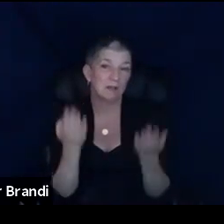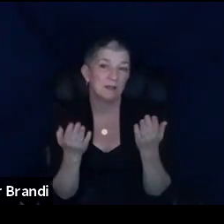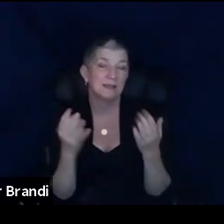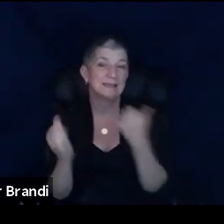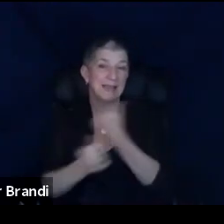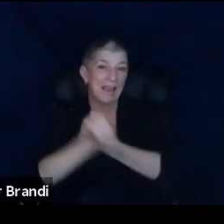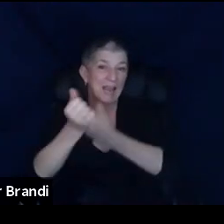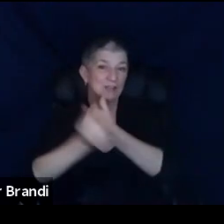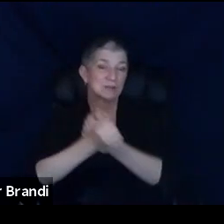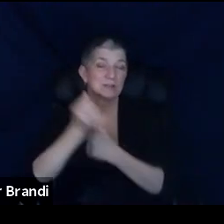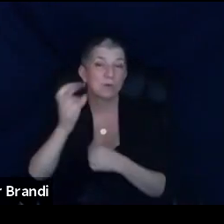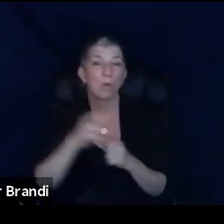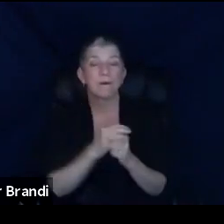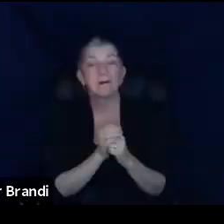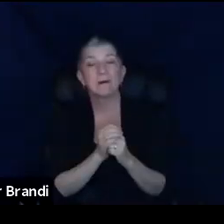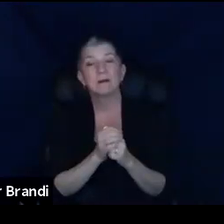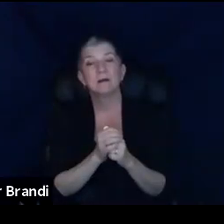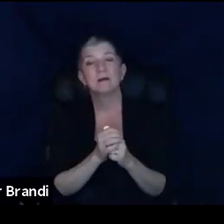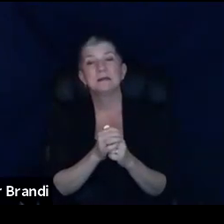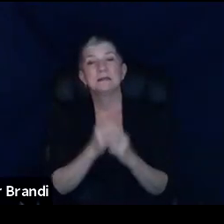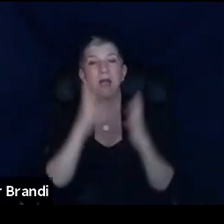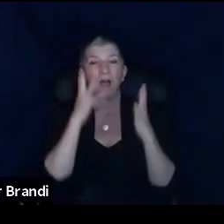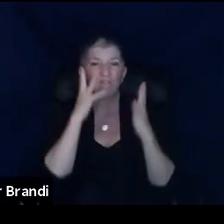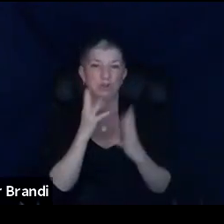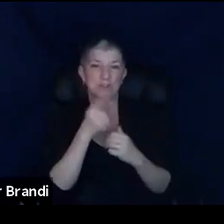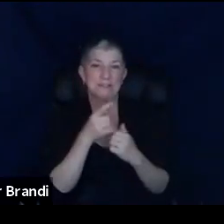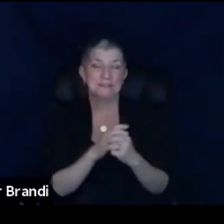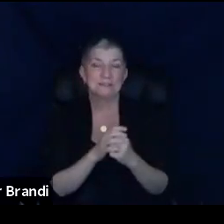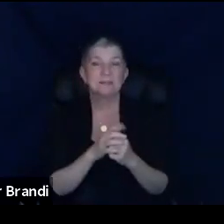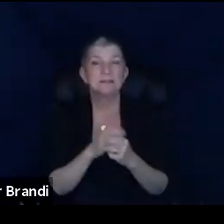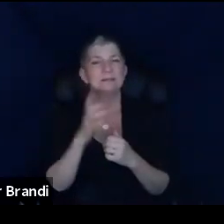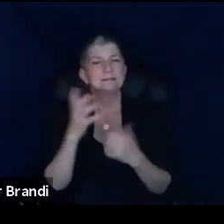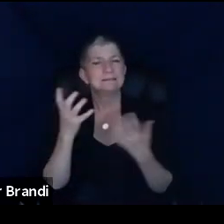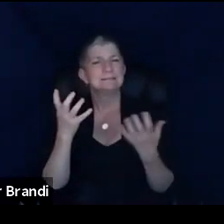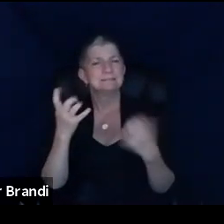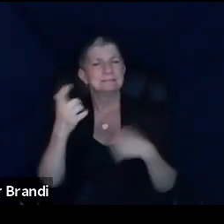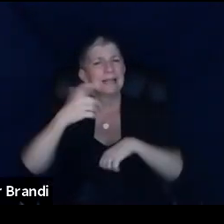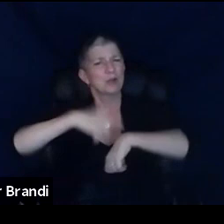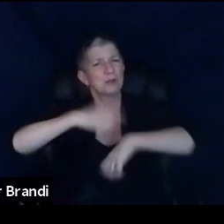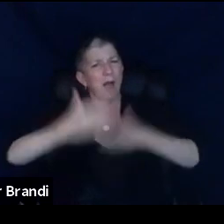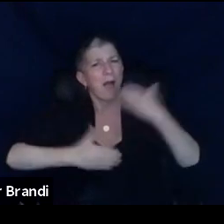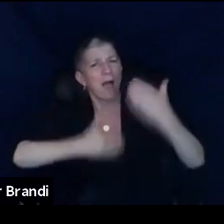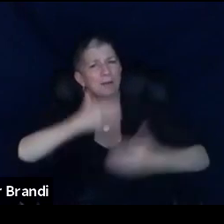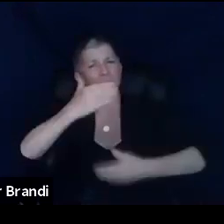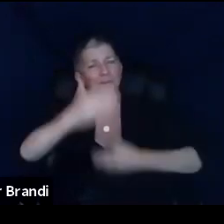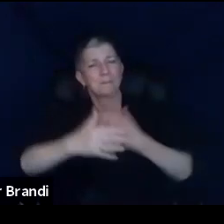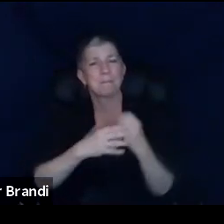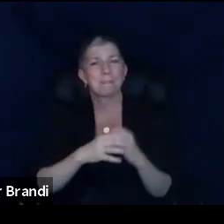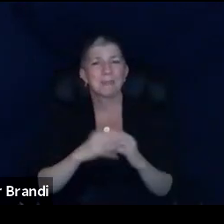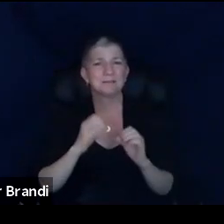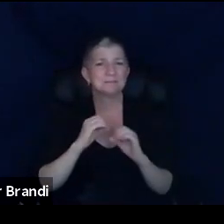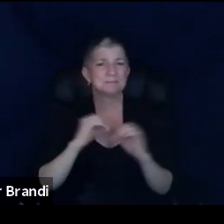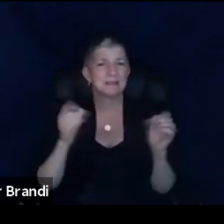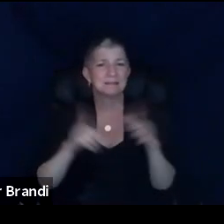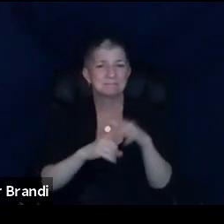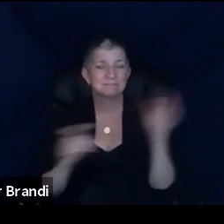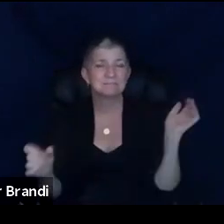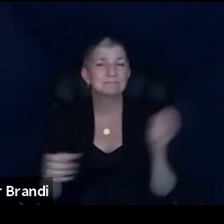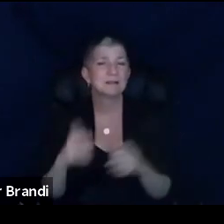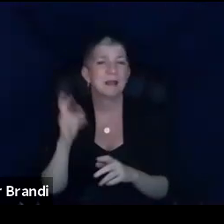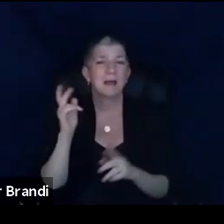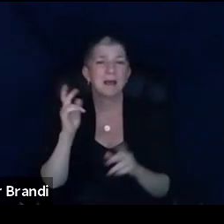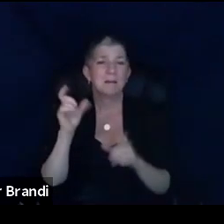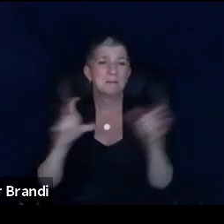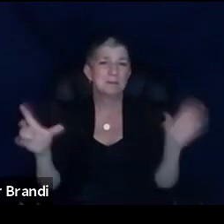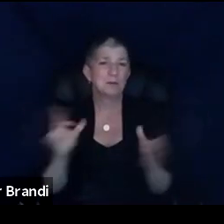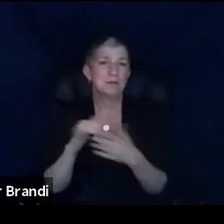dangerous or unfortunate. Take your time. It's not going anywhere. People have been kinking for decades. We're